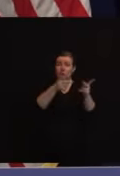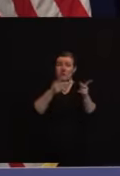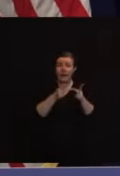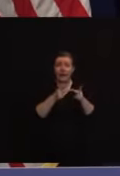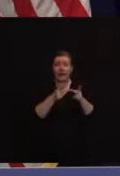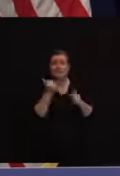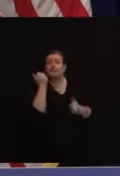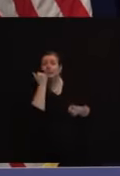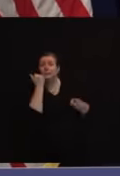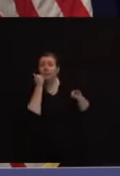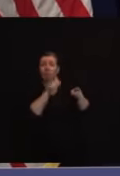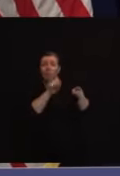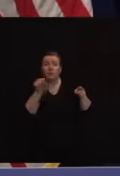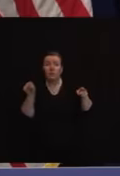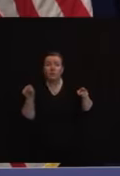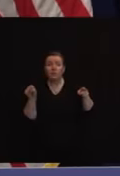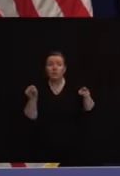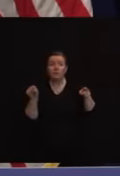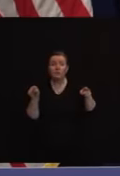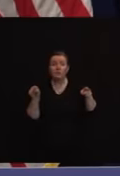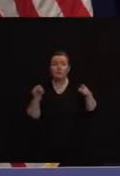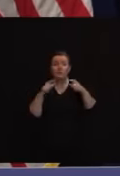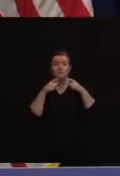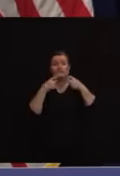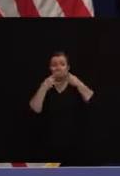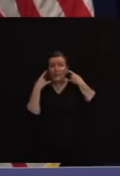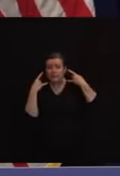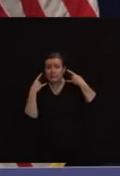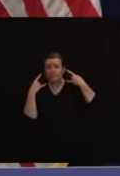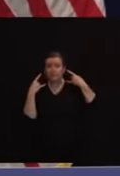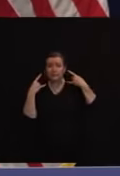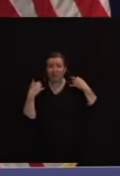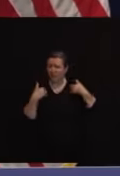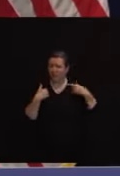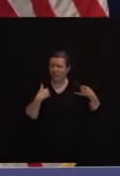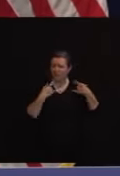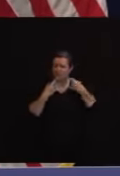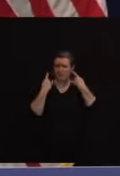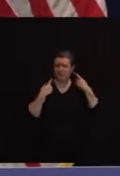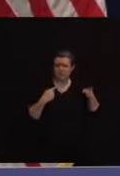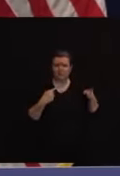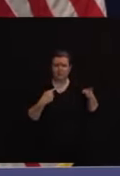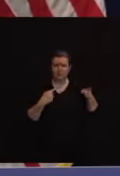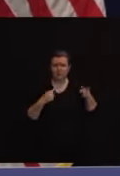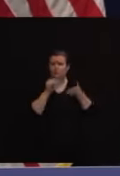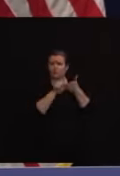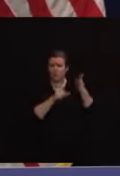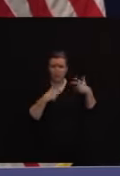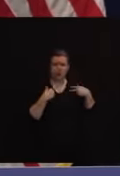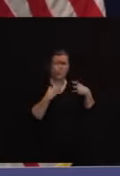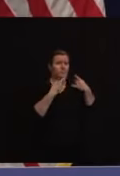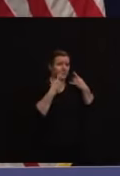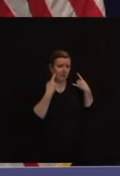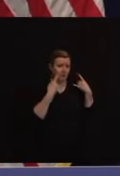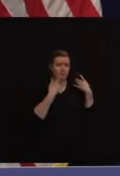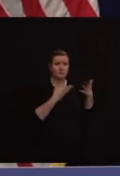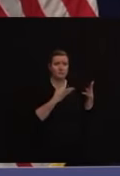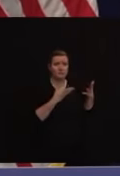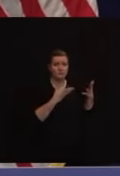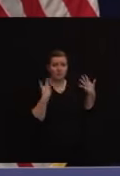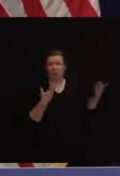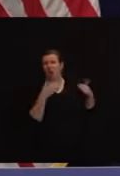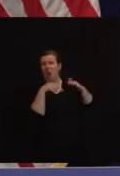you don't have to come get it from us. We will offer this up in the spirit of this is a crisis and of doing the right thing. So